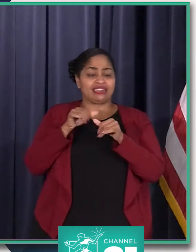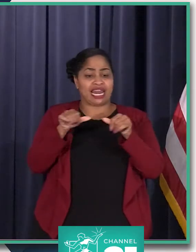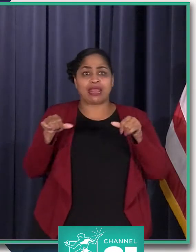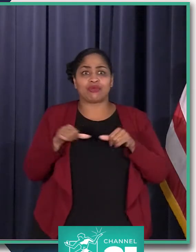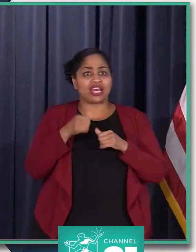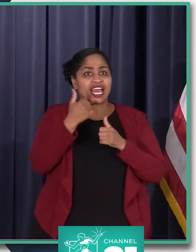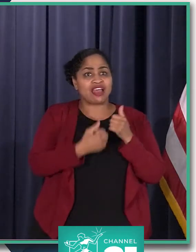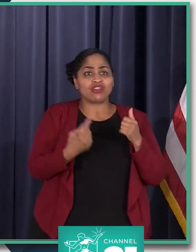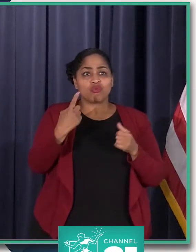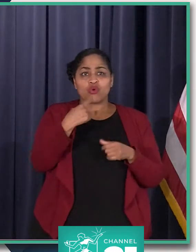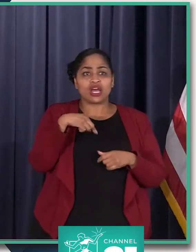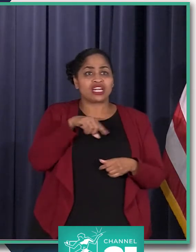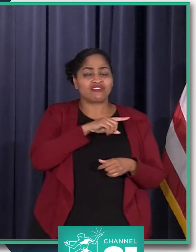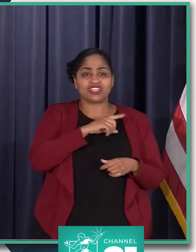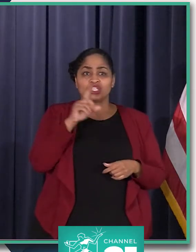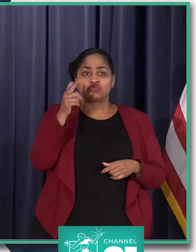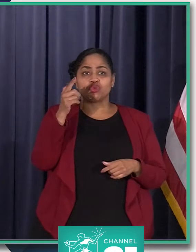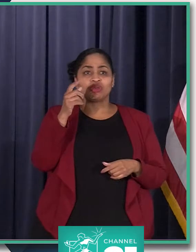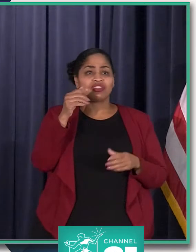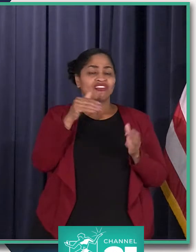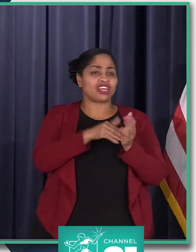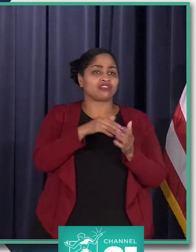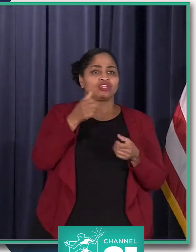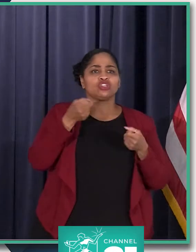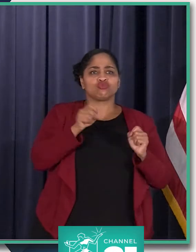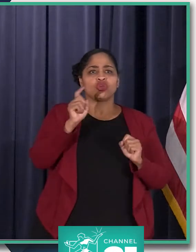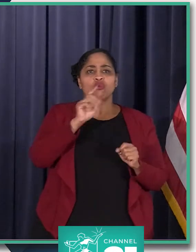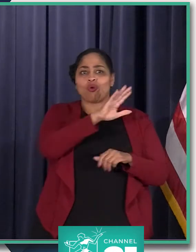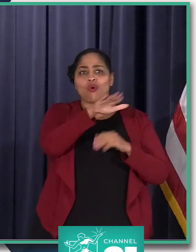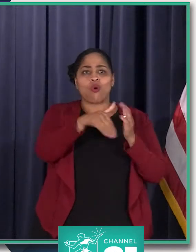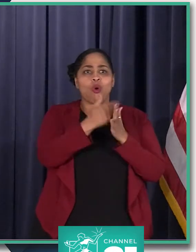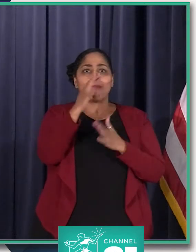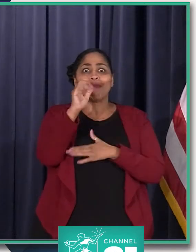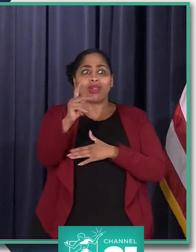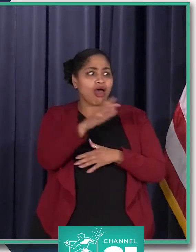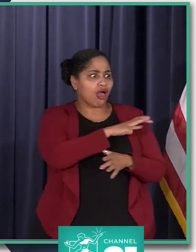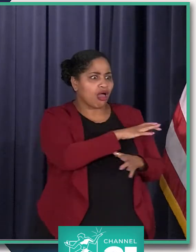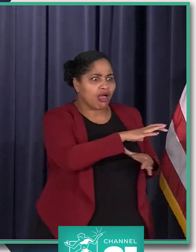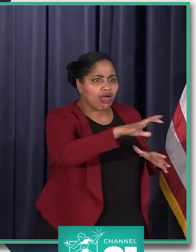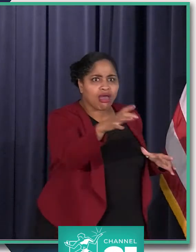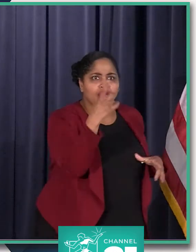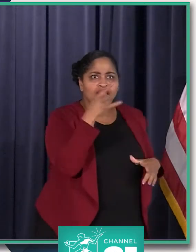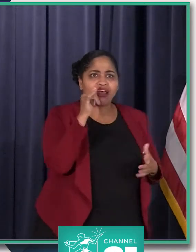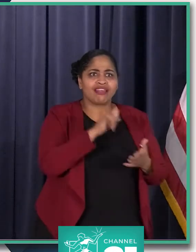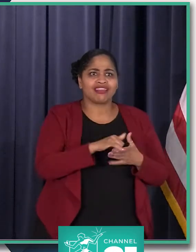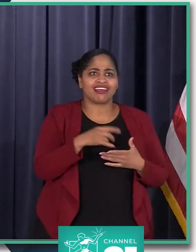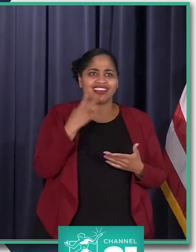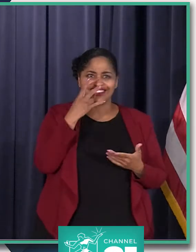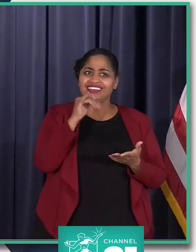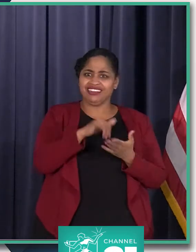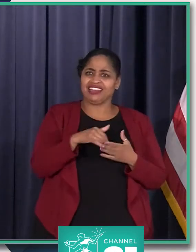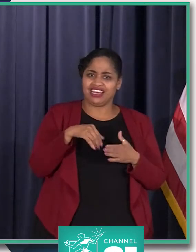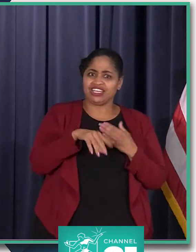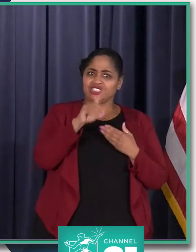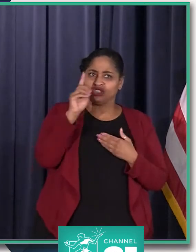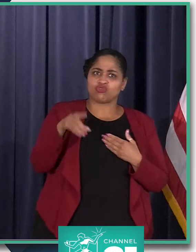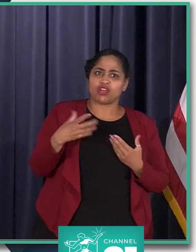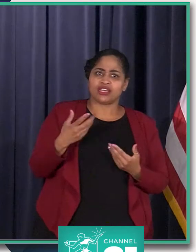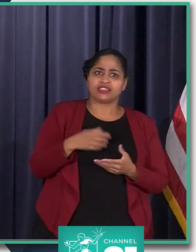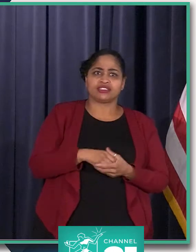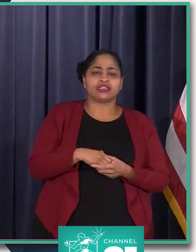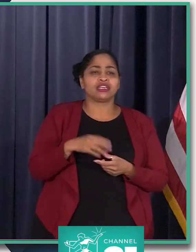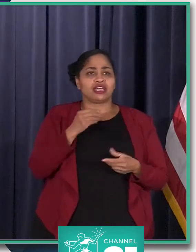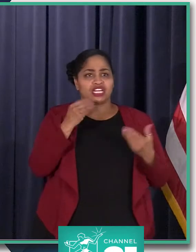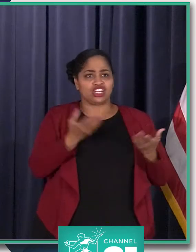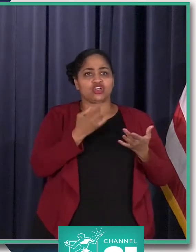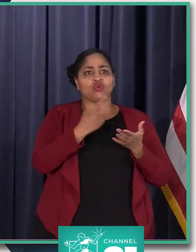one of these 21,000. Here's a street where the whole block looked like this. You've seen these kinds of blocks in Detroit,